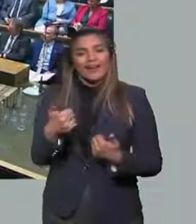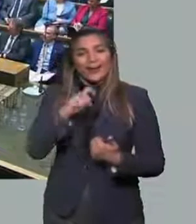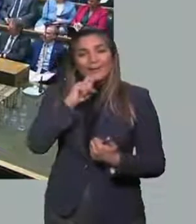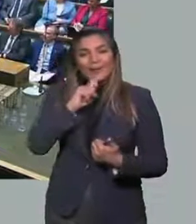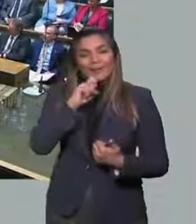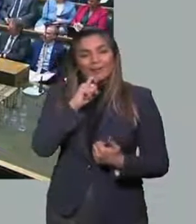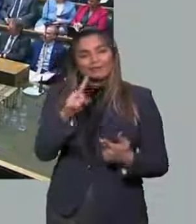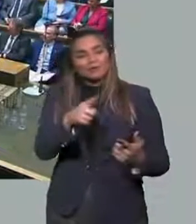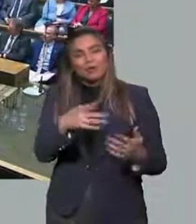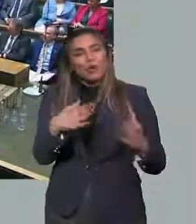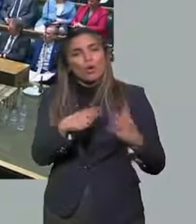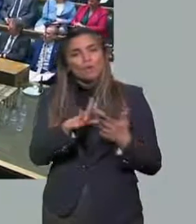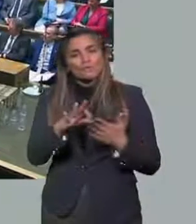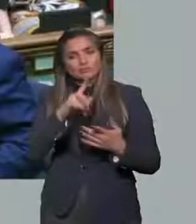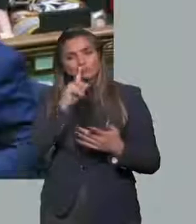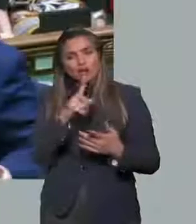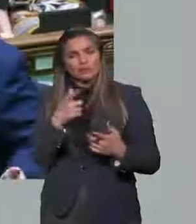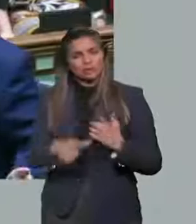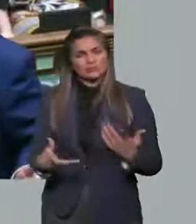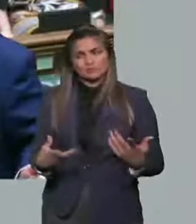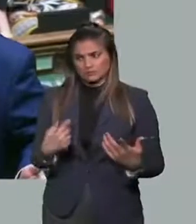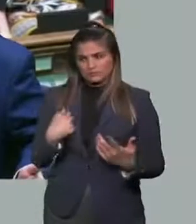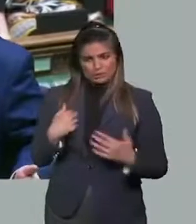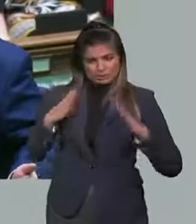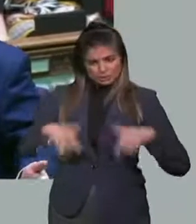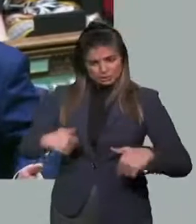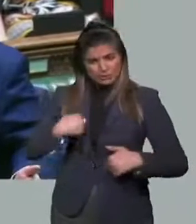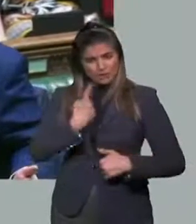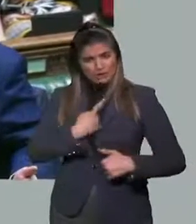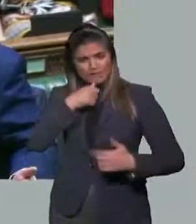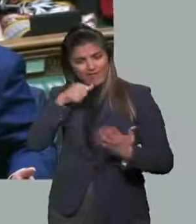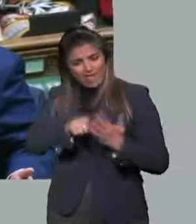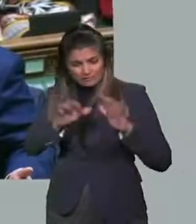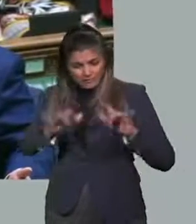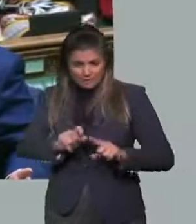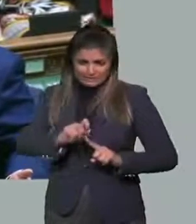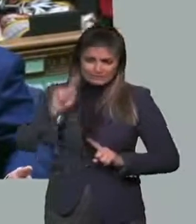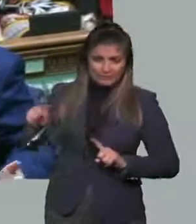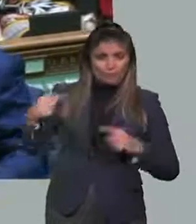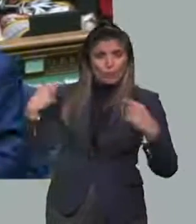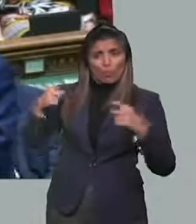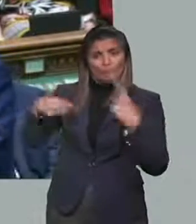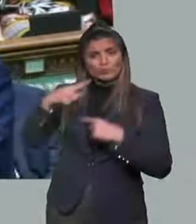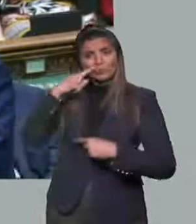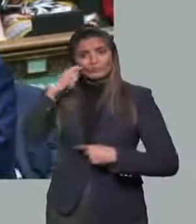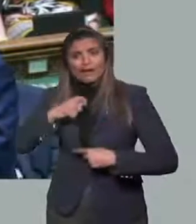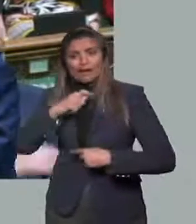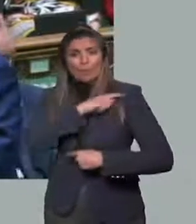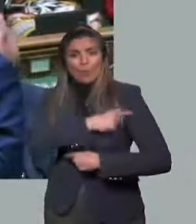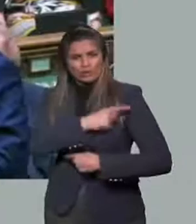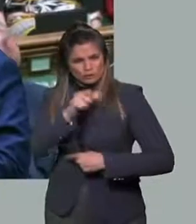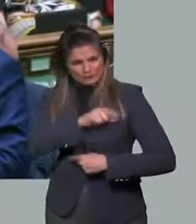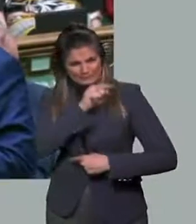way that the Home Office can get involved. I shouldn't have been sending letters to the authorities in Ukraine and Poland. The Home Office should have been doing